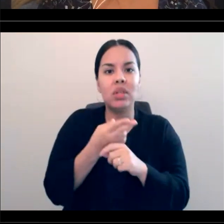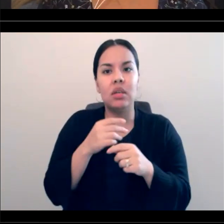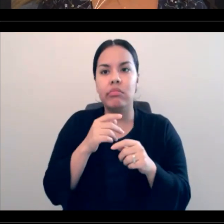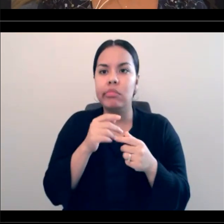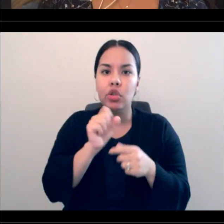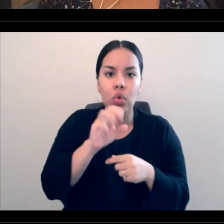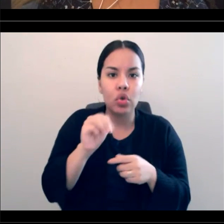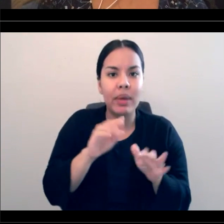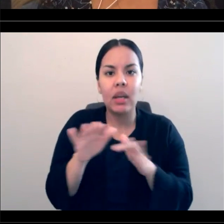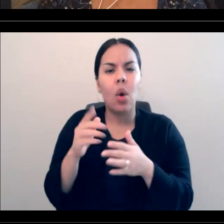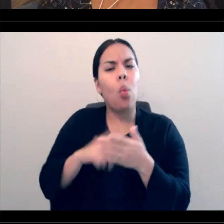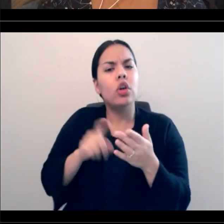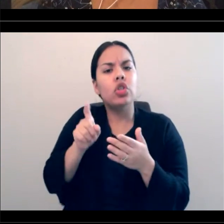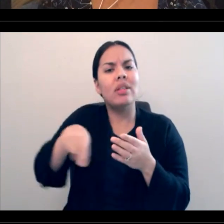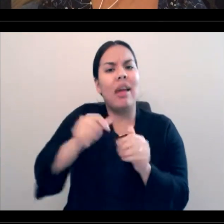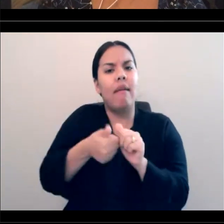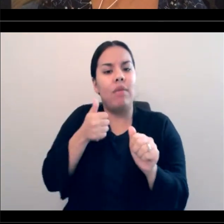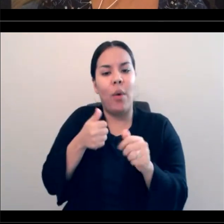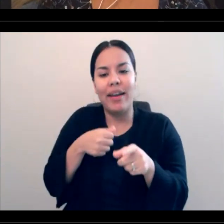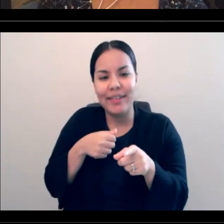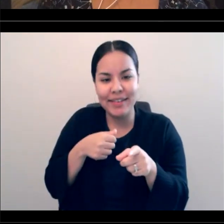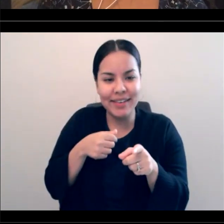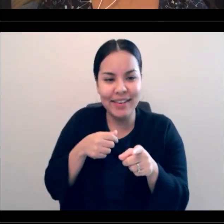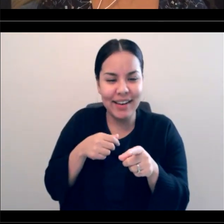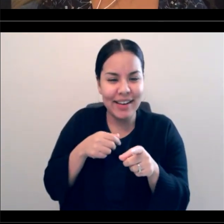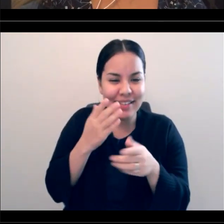Being an asshole? Yeah.